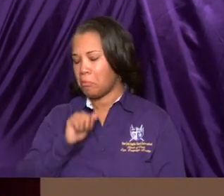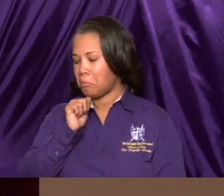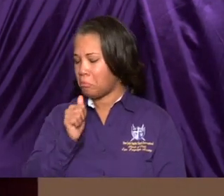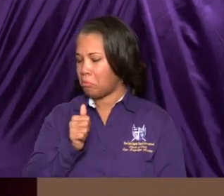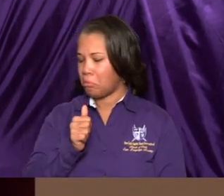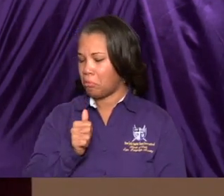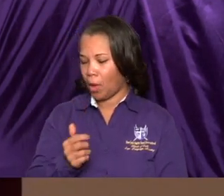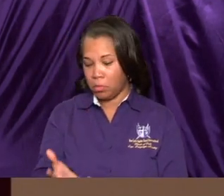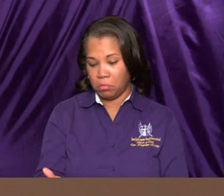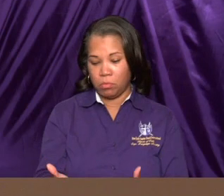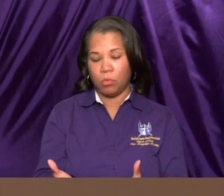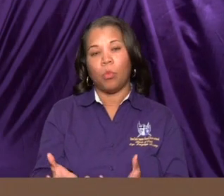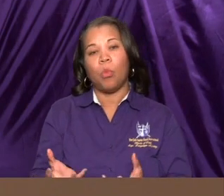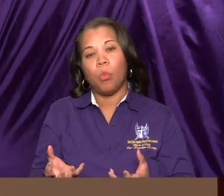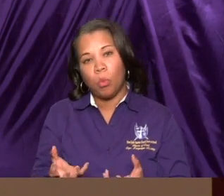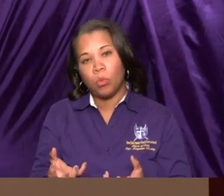unwanted indivisibility